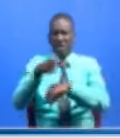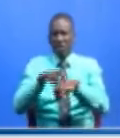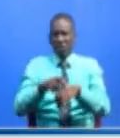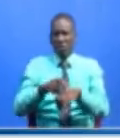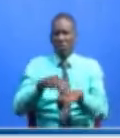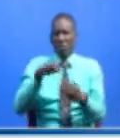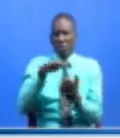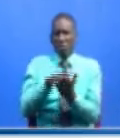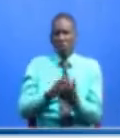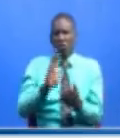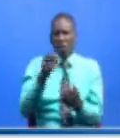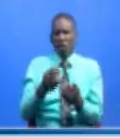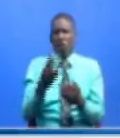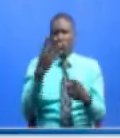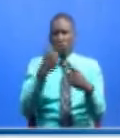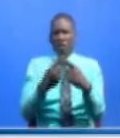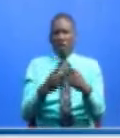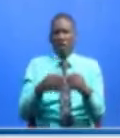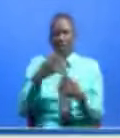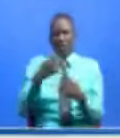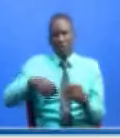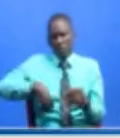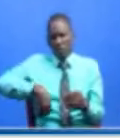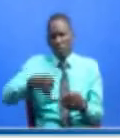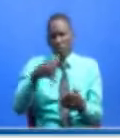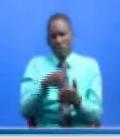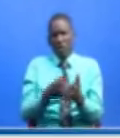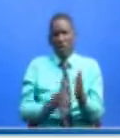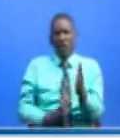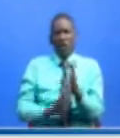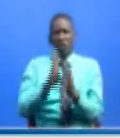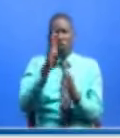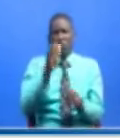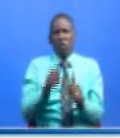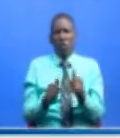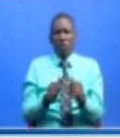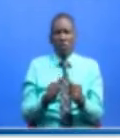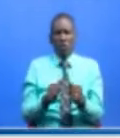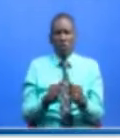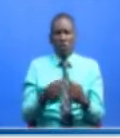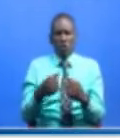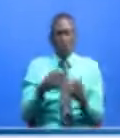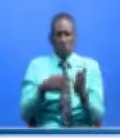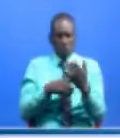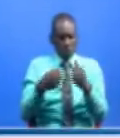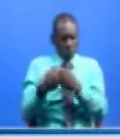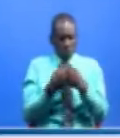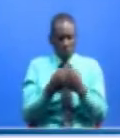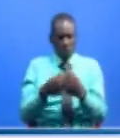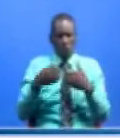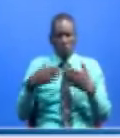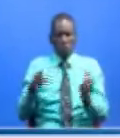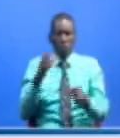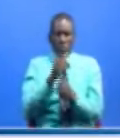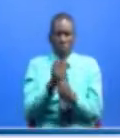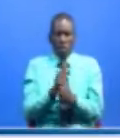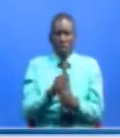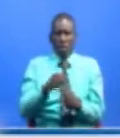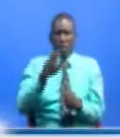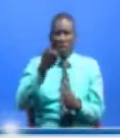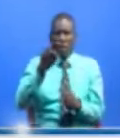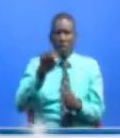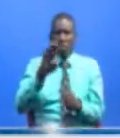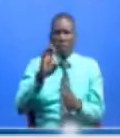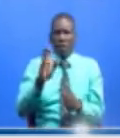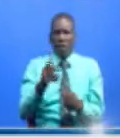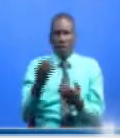about 4 years after the acquisition in a development that underlines the pressure that the loss-making unit had brought upon